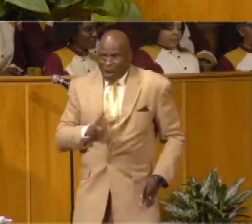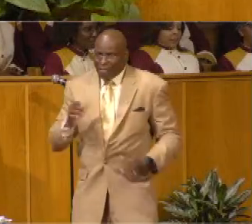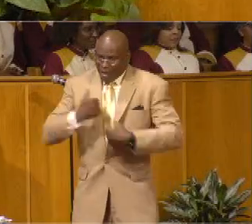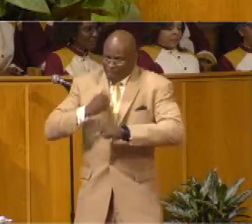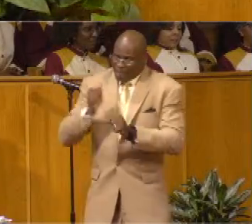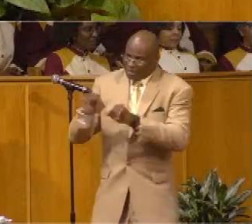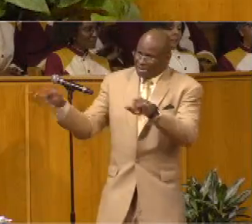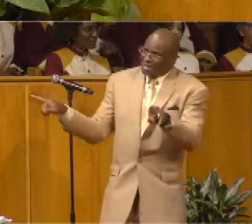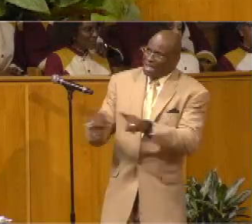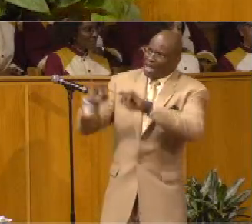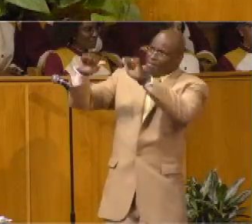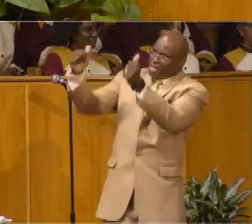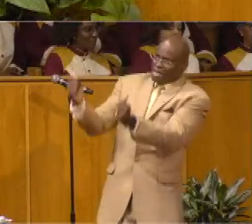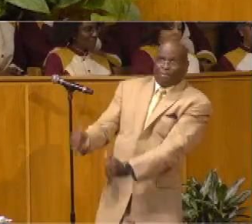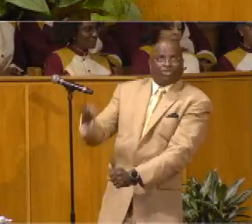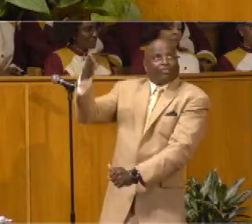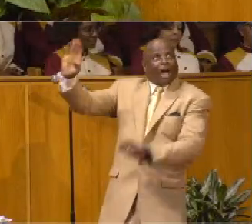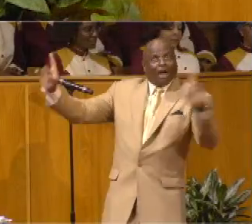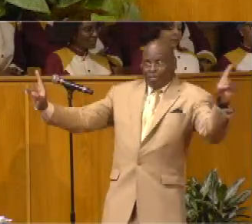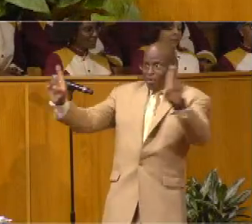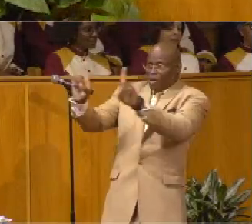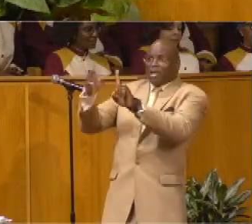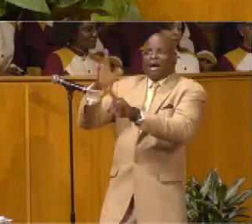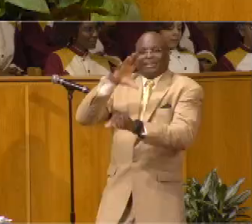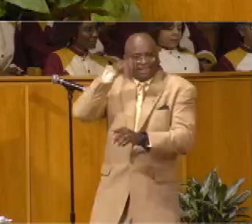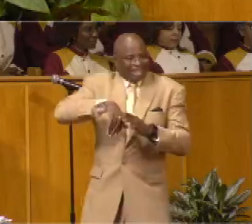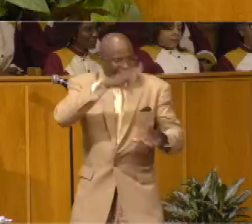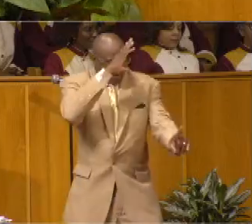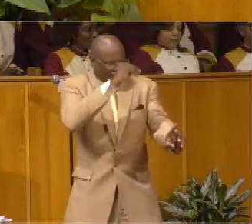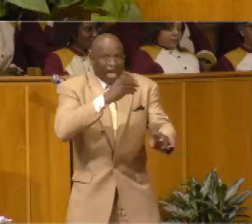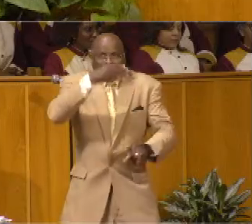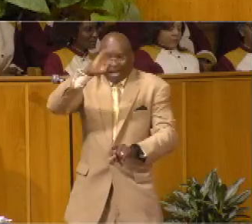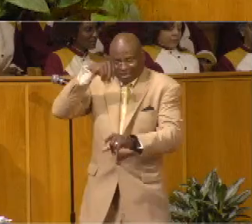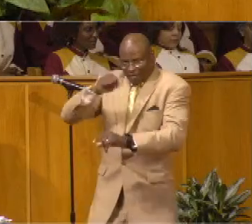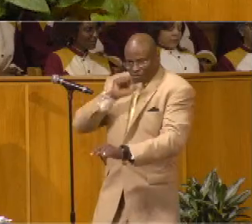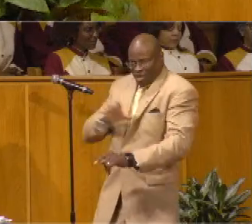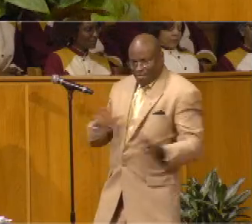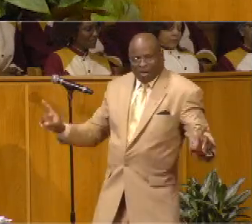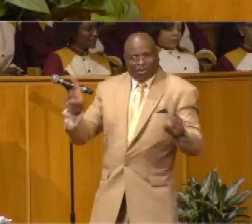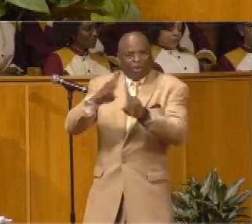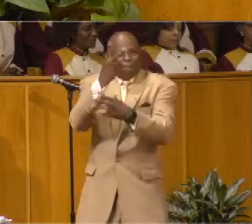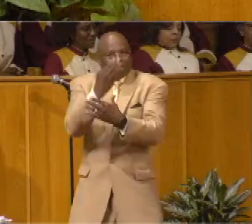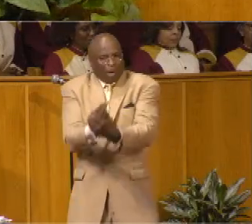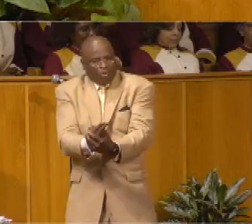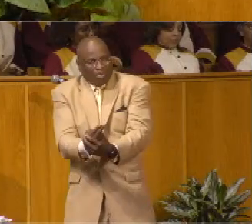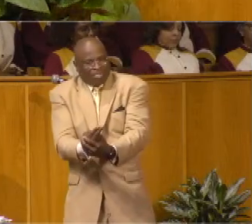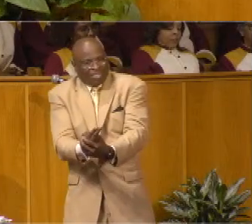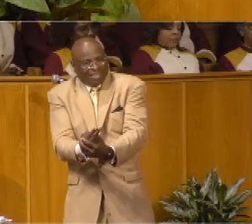in the image of God, then God embodies both male and female characteristics.